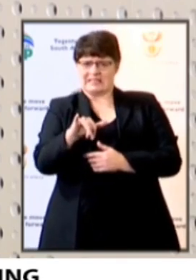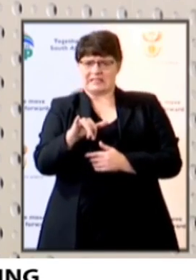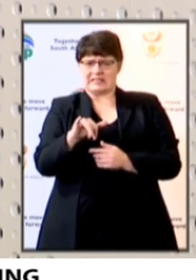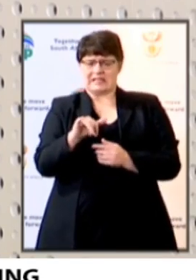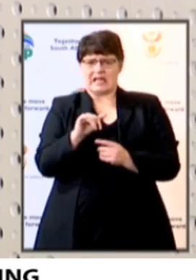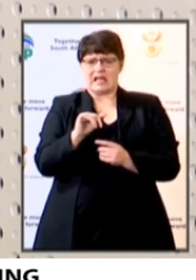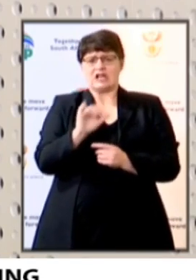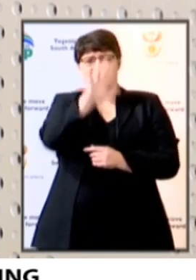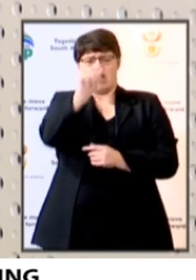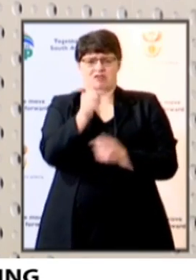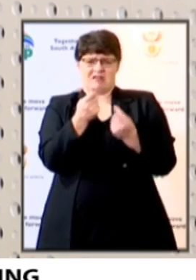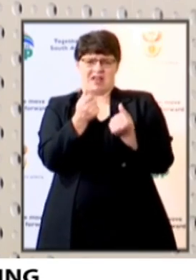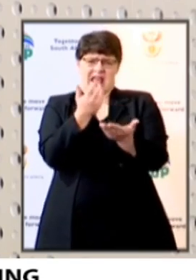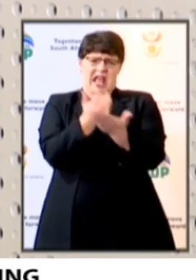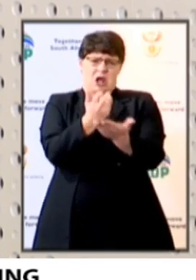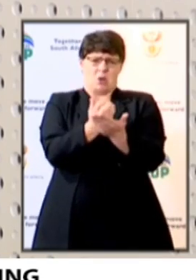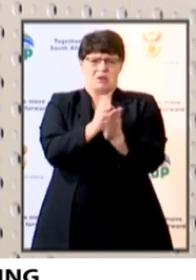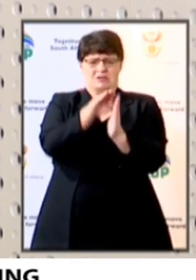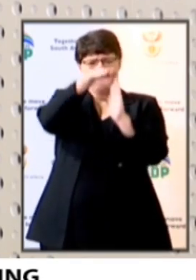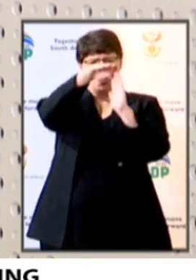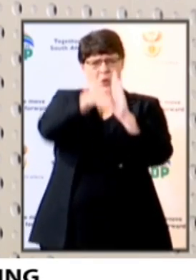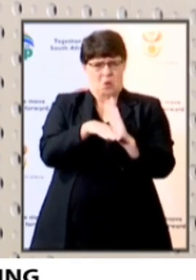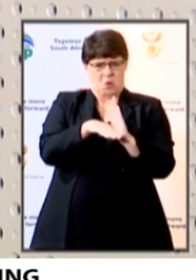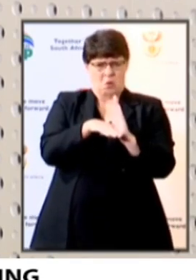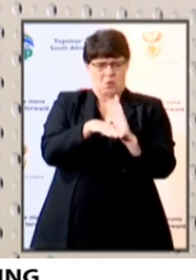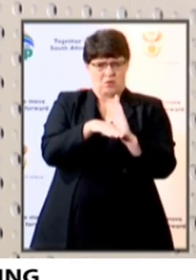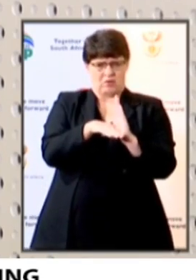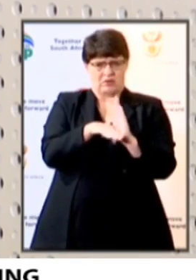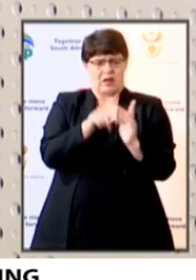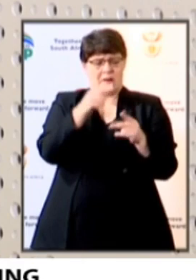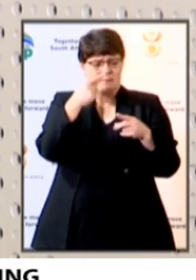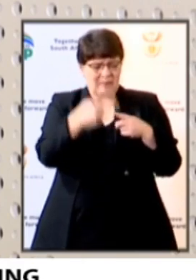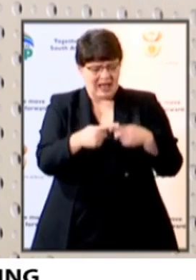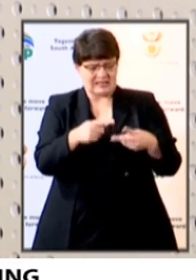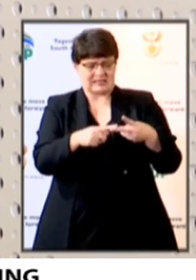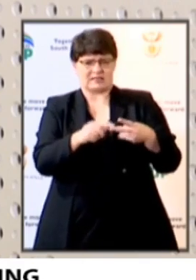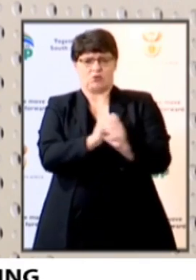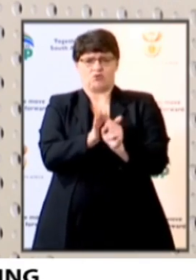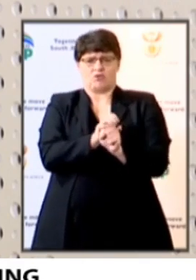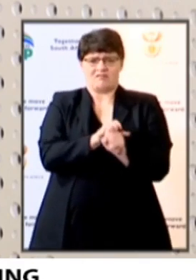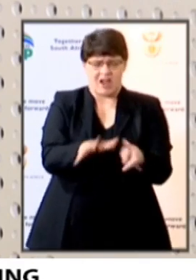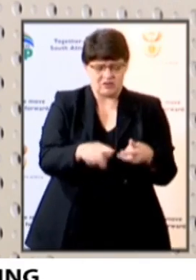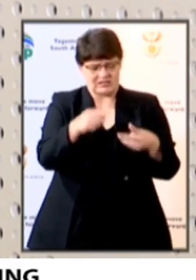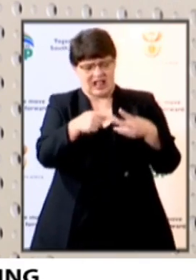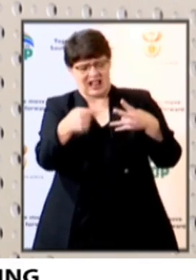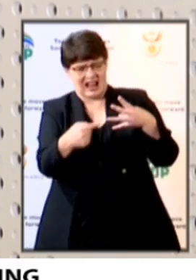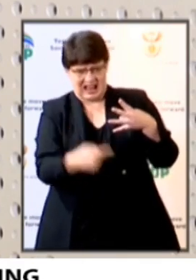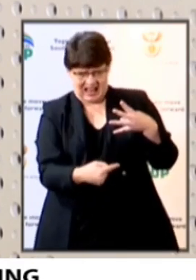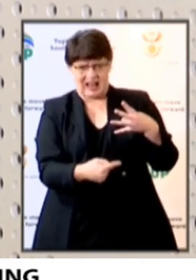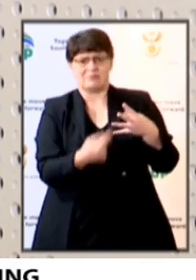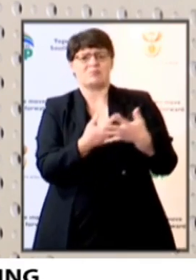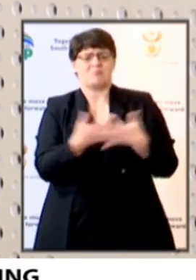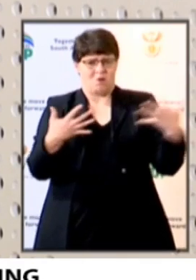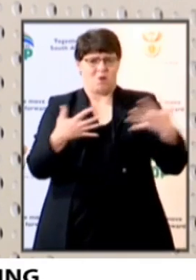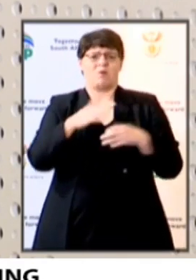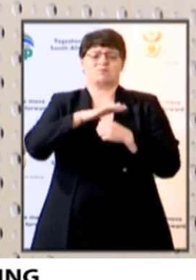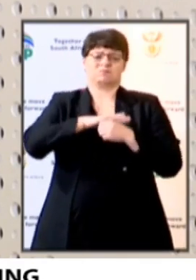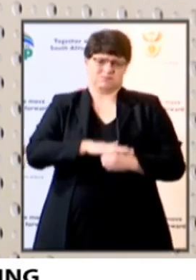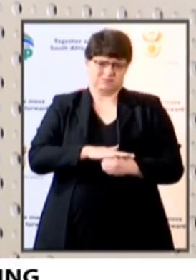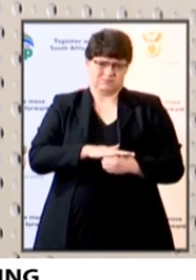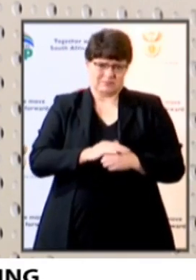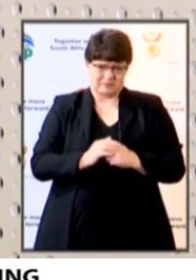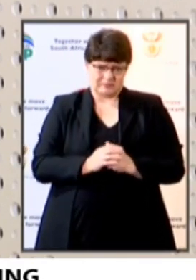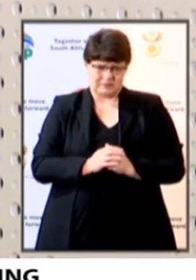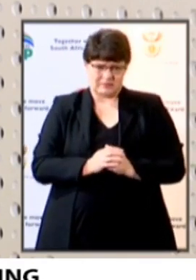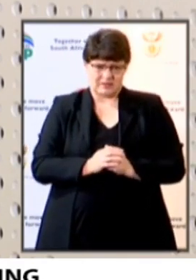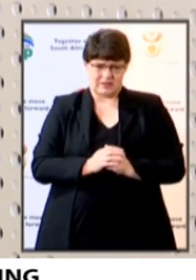So it's a combination of all those things. And despite the advanced in technology, we